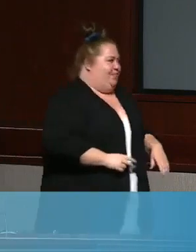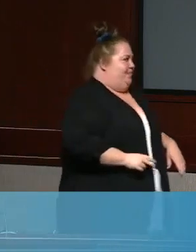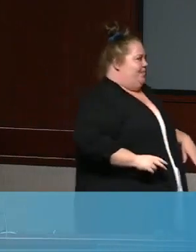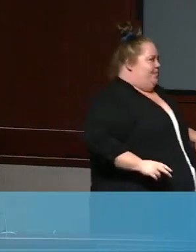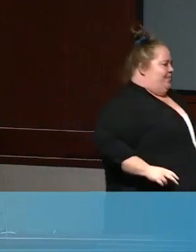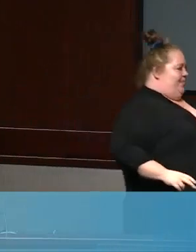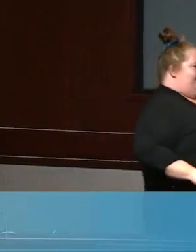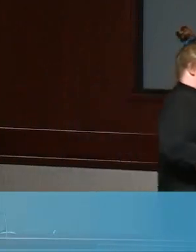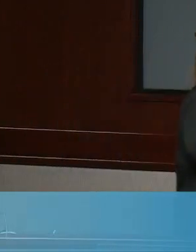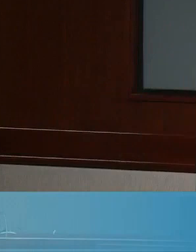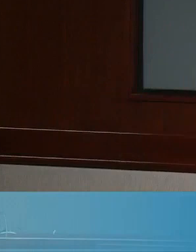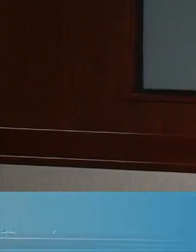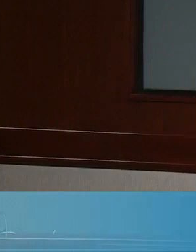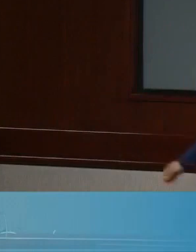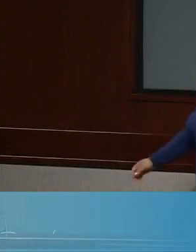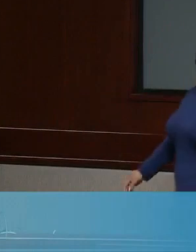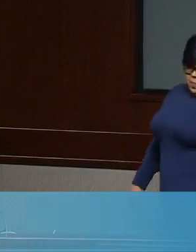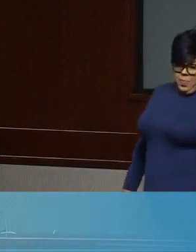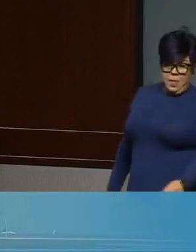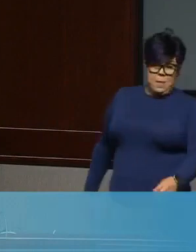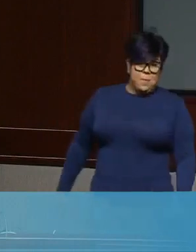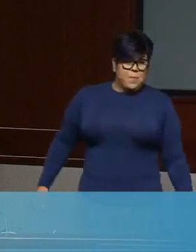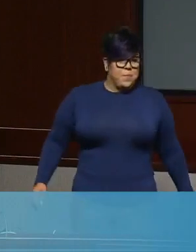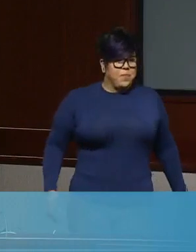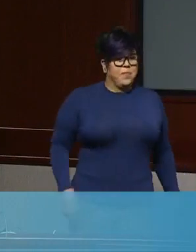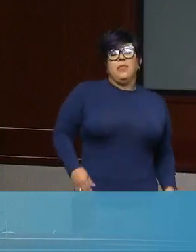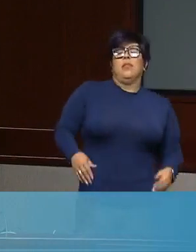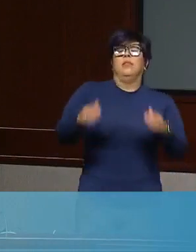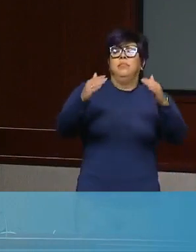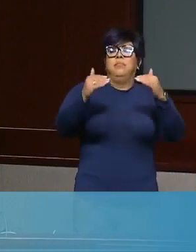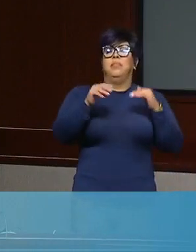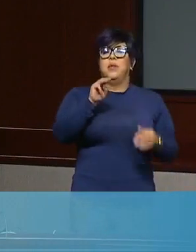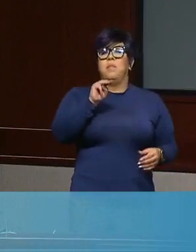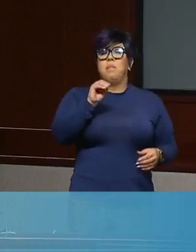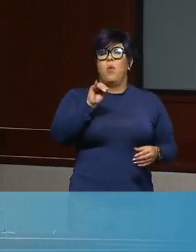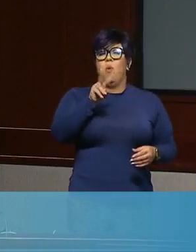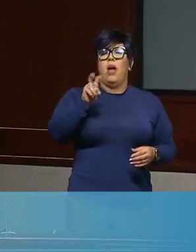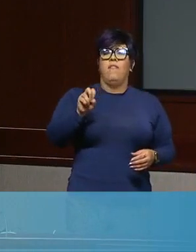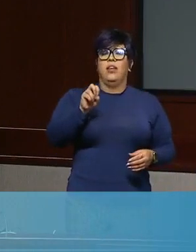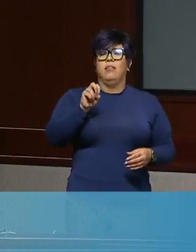Our next outlet is the Mojave Desert News. I believe we have Jack on the line.